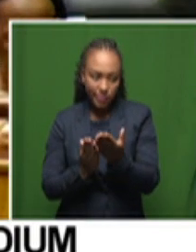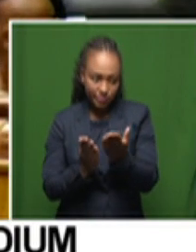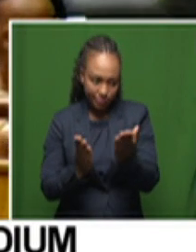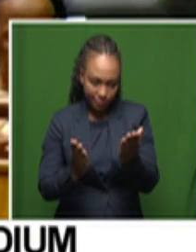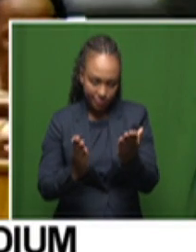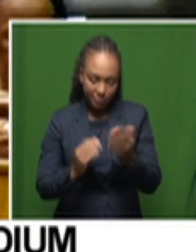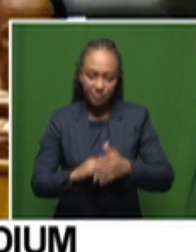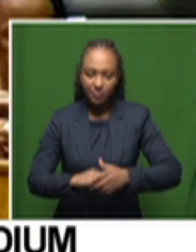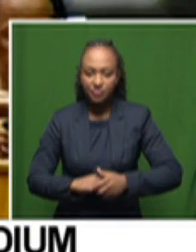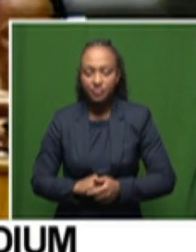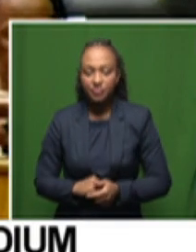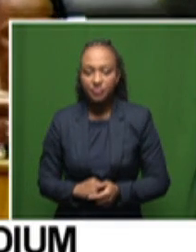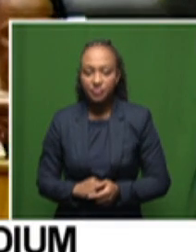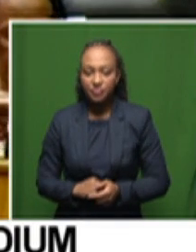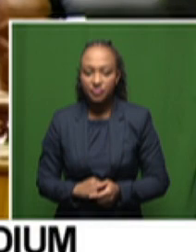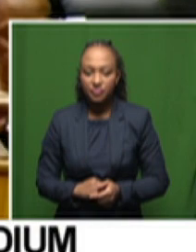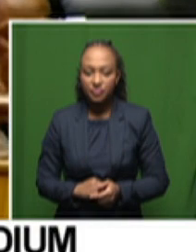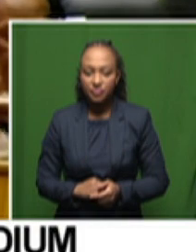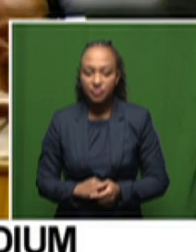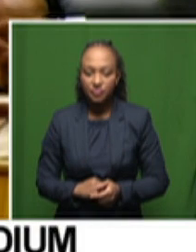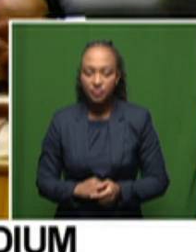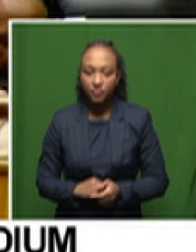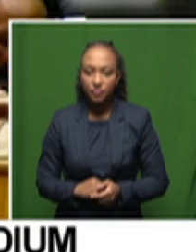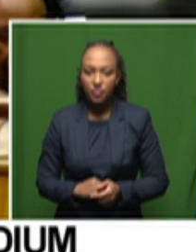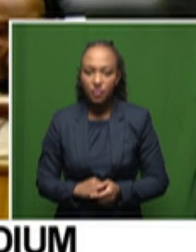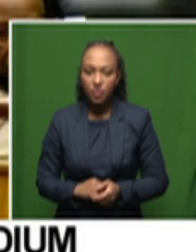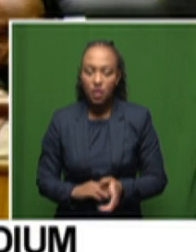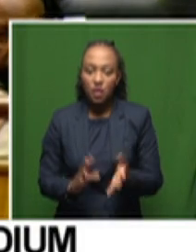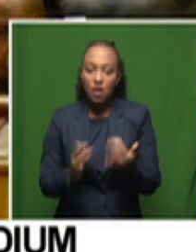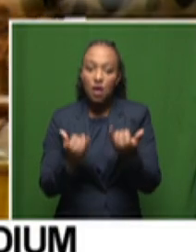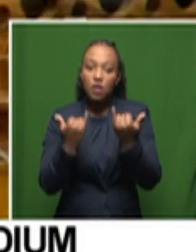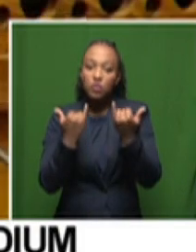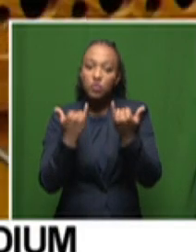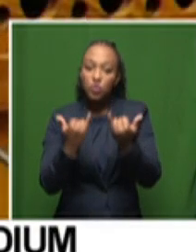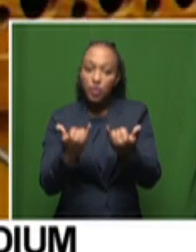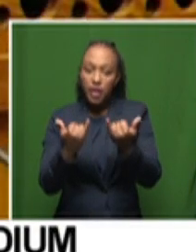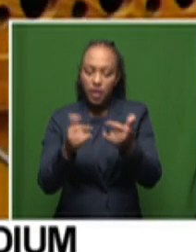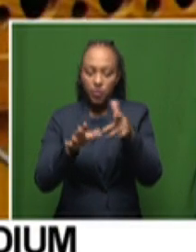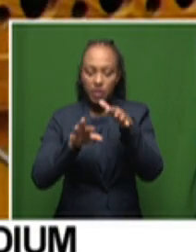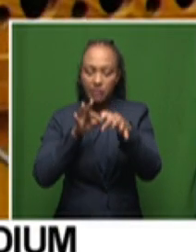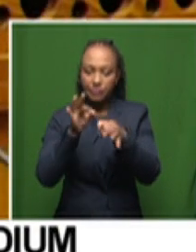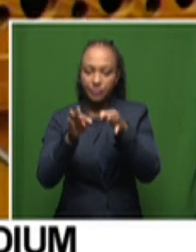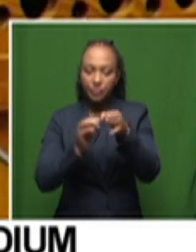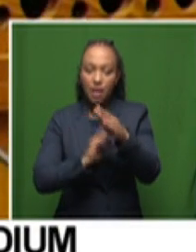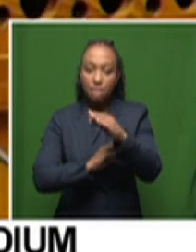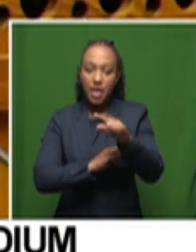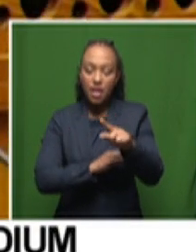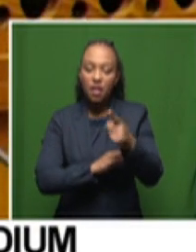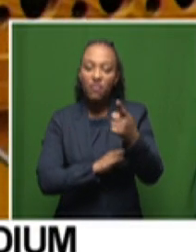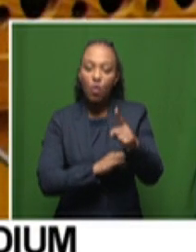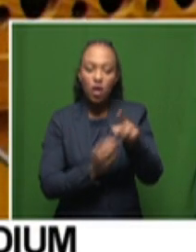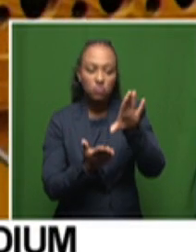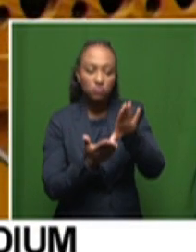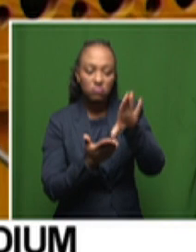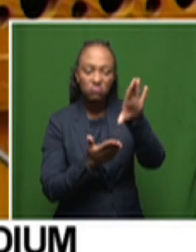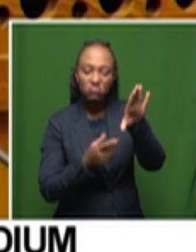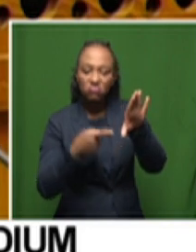Today we table the Division of Revenue Second Amendment Bill,